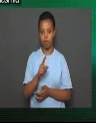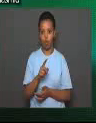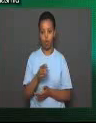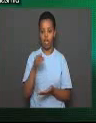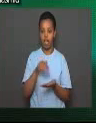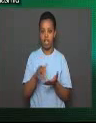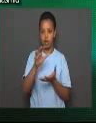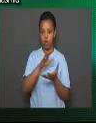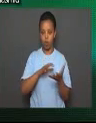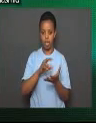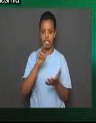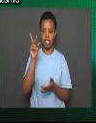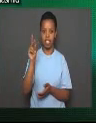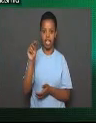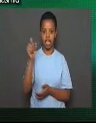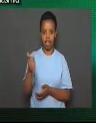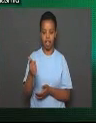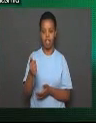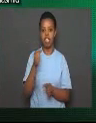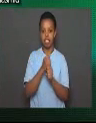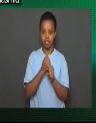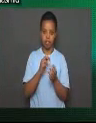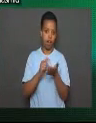Recombinant DNA is formed.